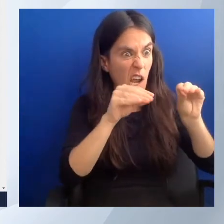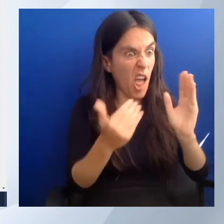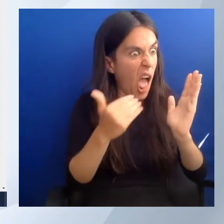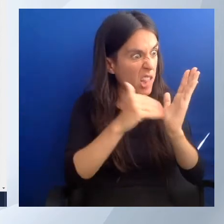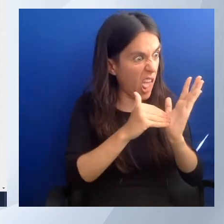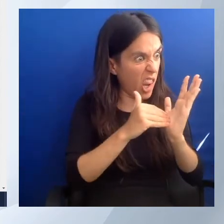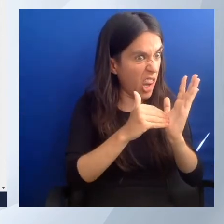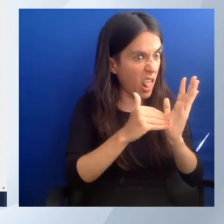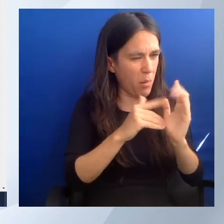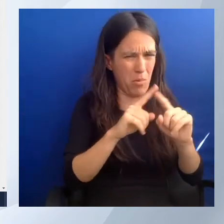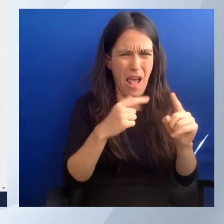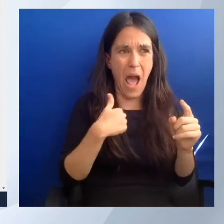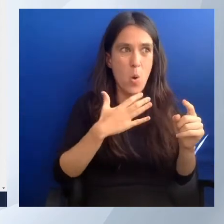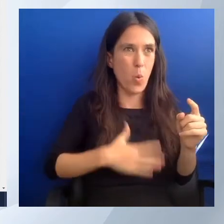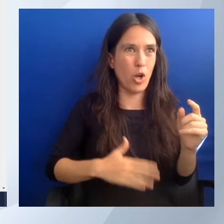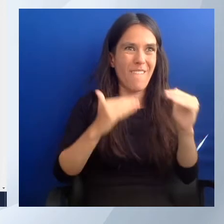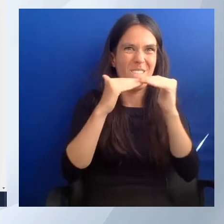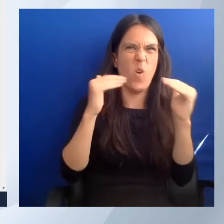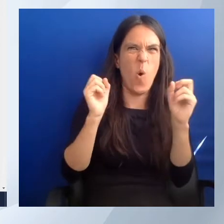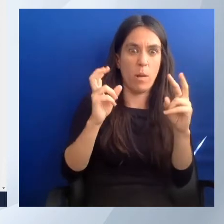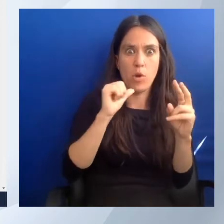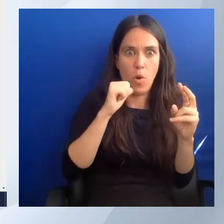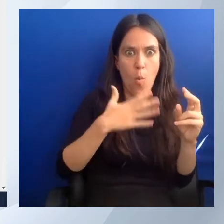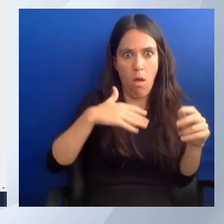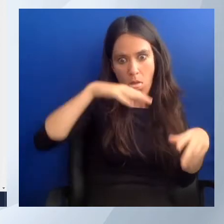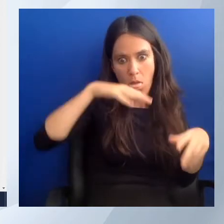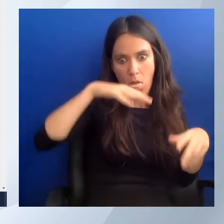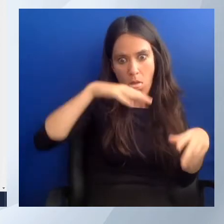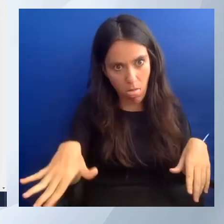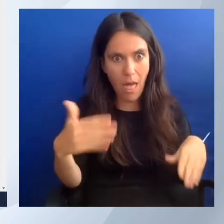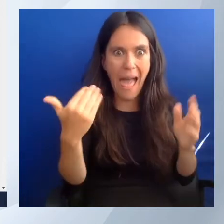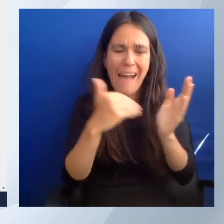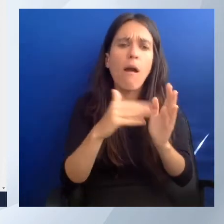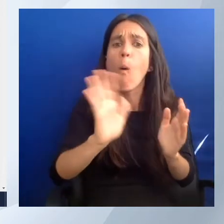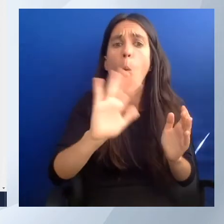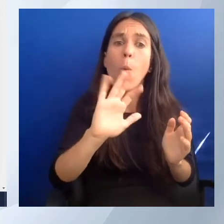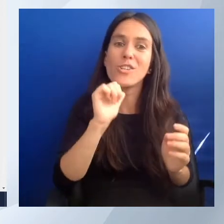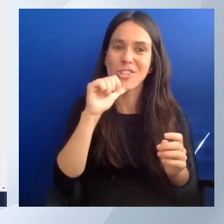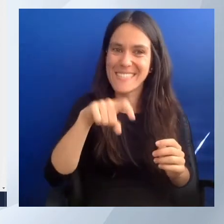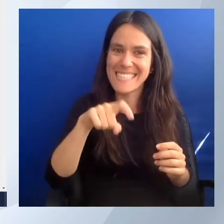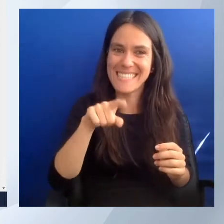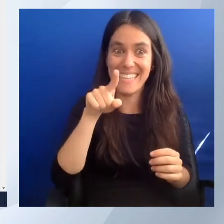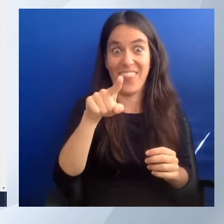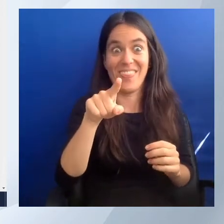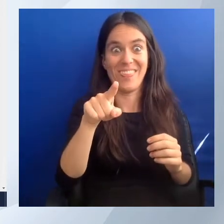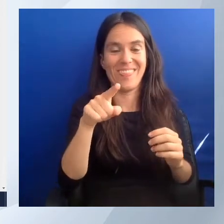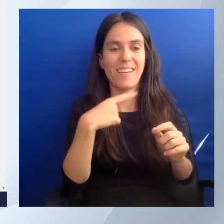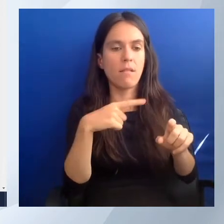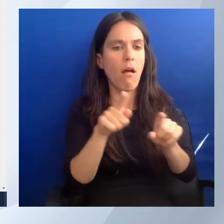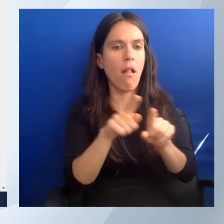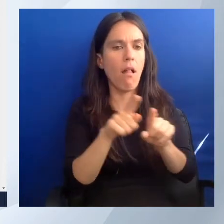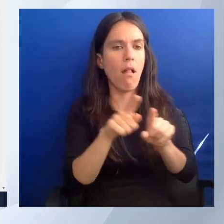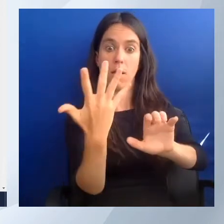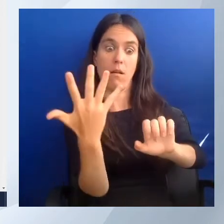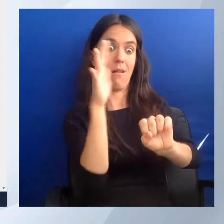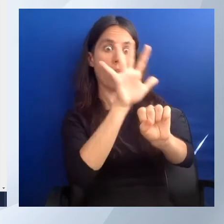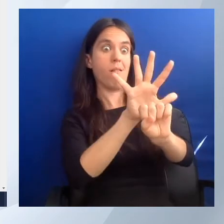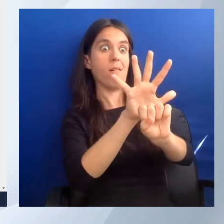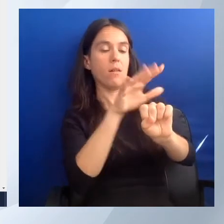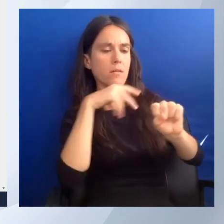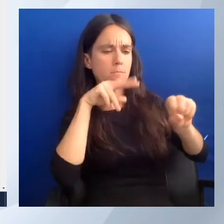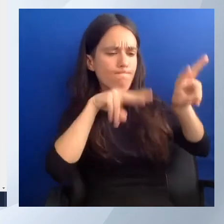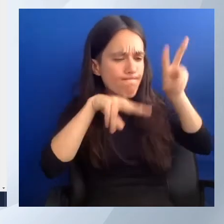away with that. So in this case, that's a good thing from the threshold optimizer. It's a cool band-aid, I would say.